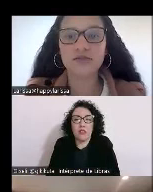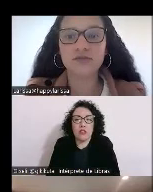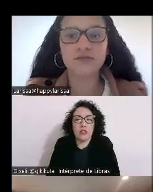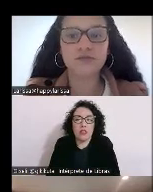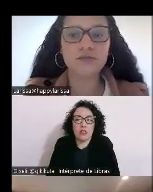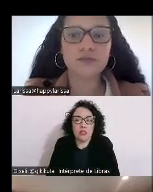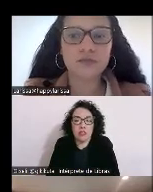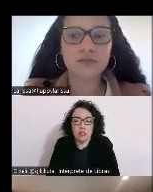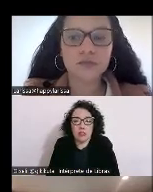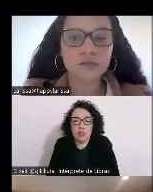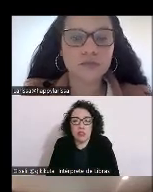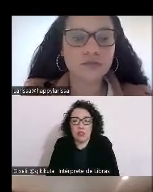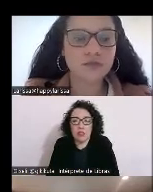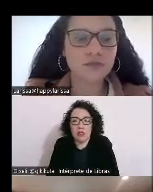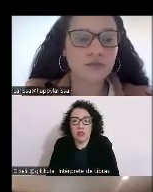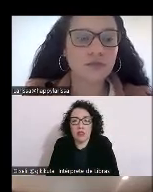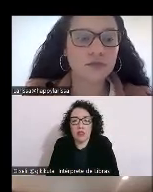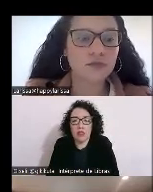Doctor.